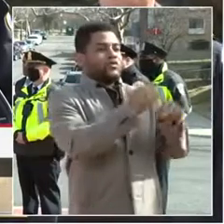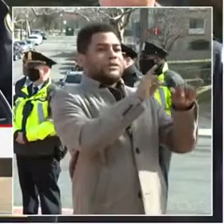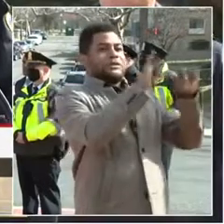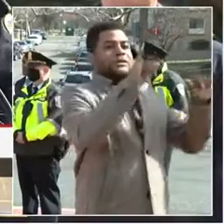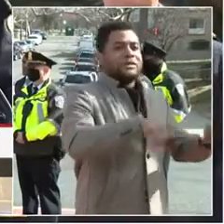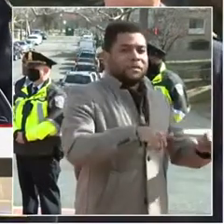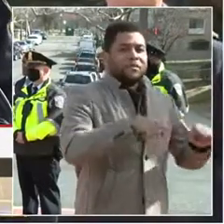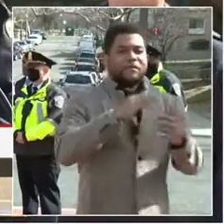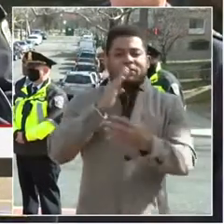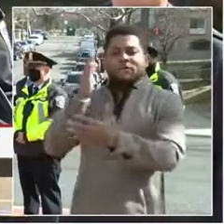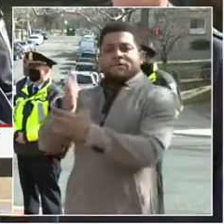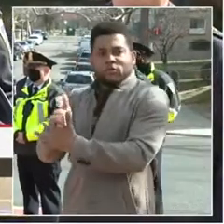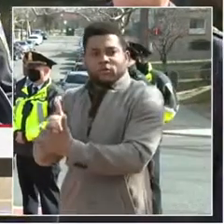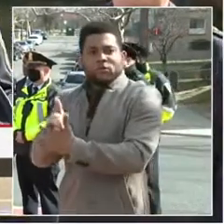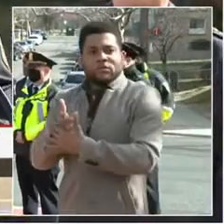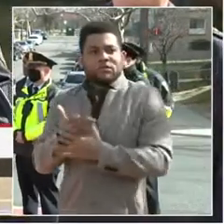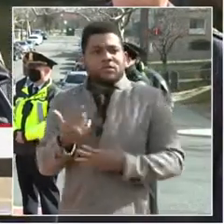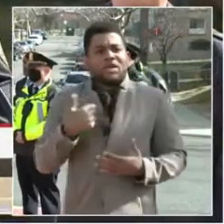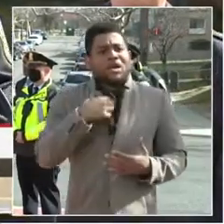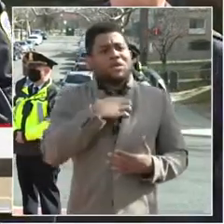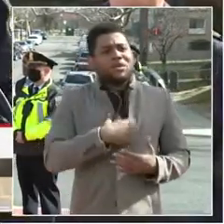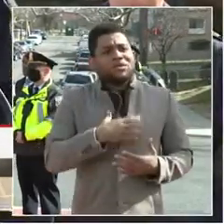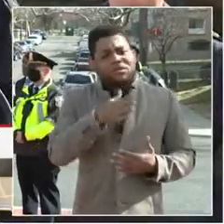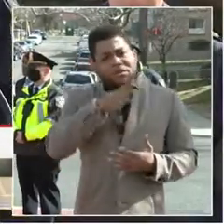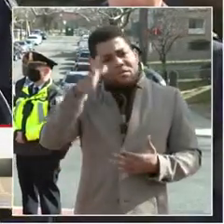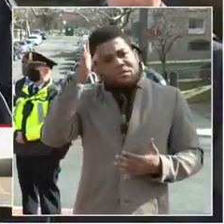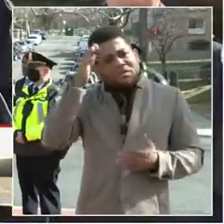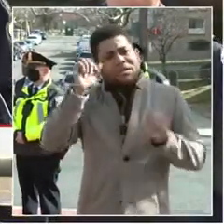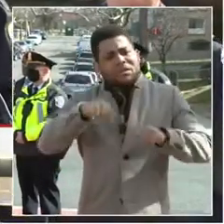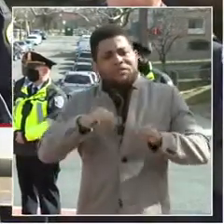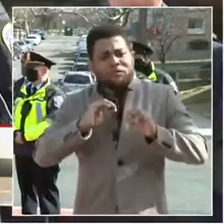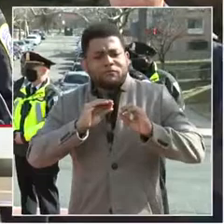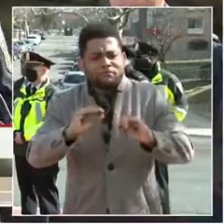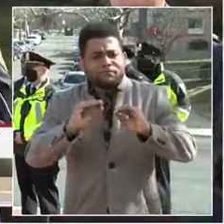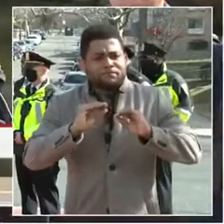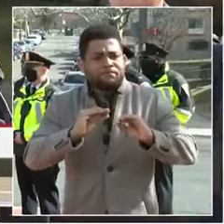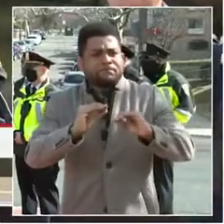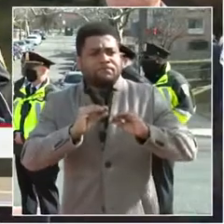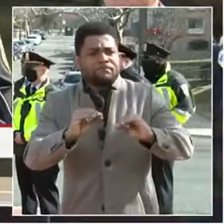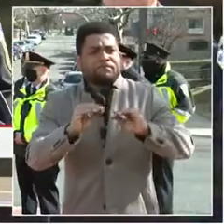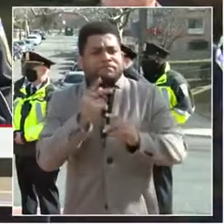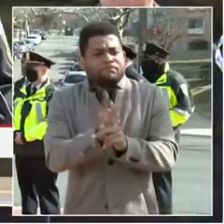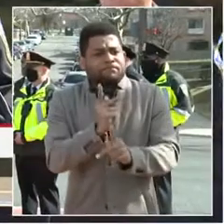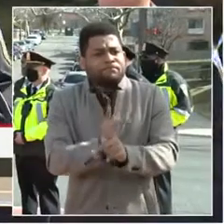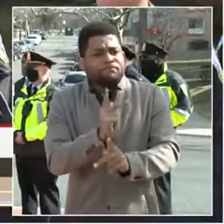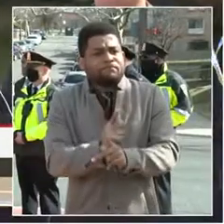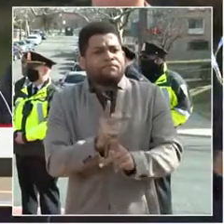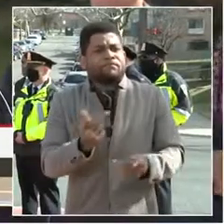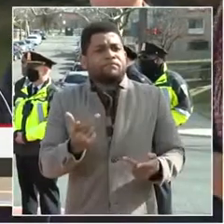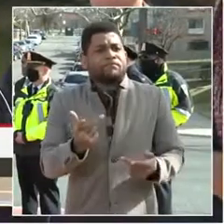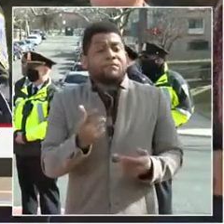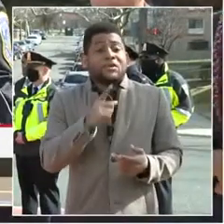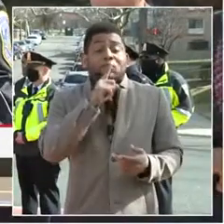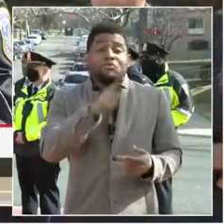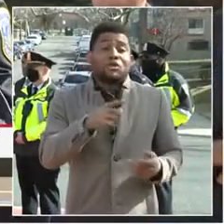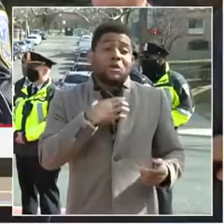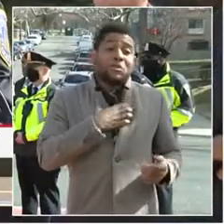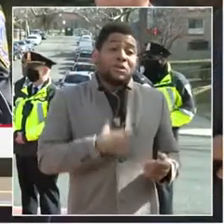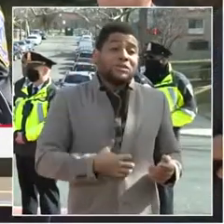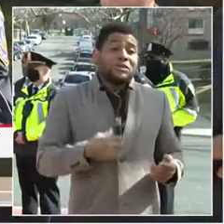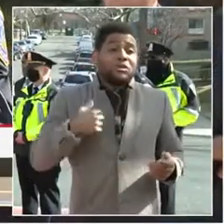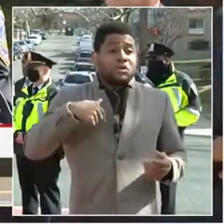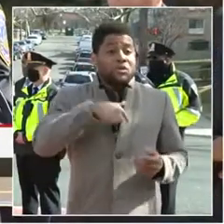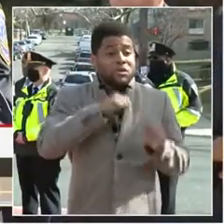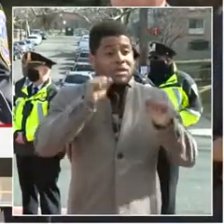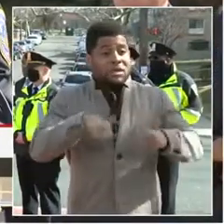that would be the case. And if they make it past the parent level, then maybe Wands and Linda, and I really wish that we can help them